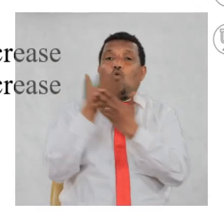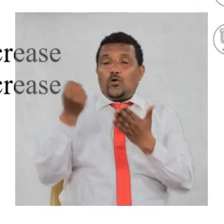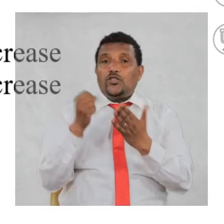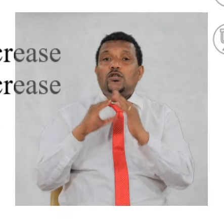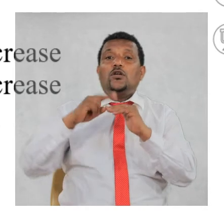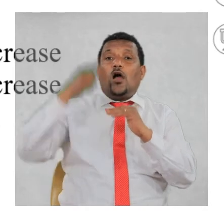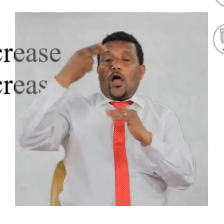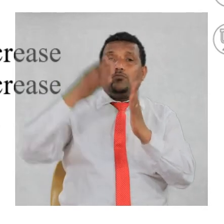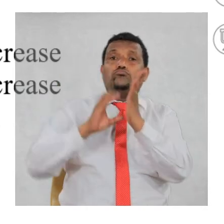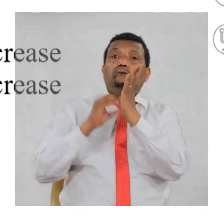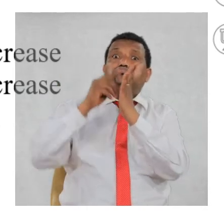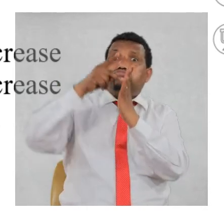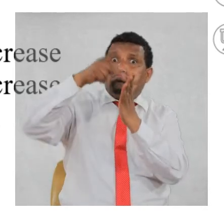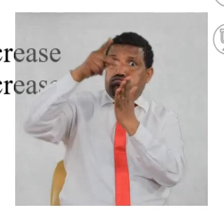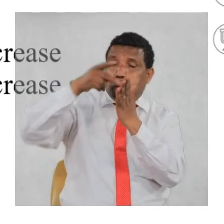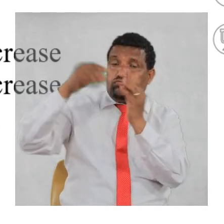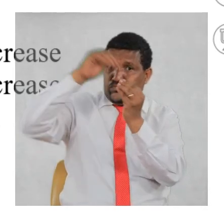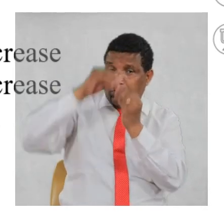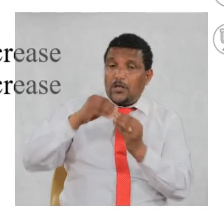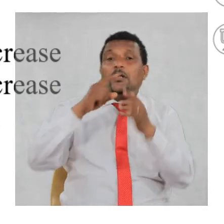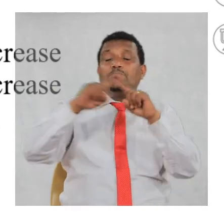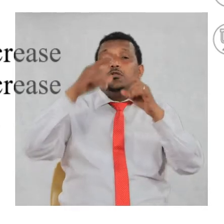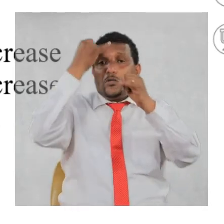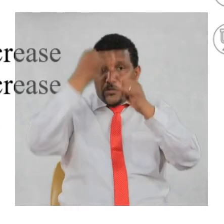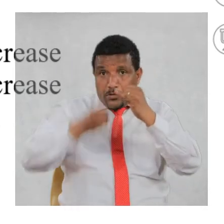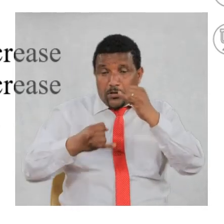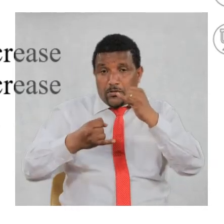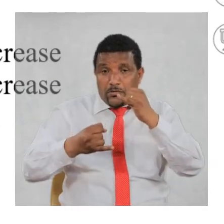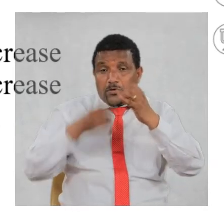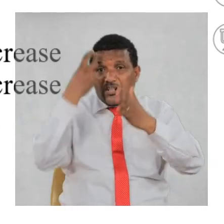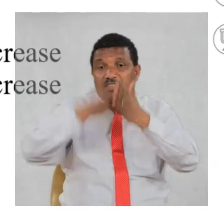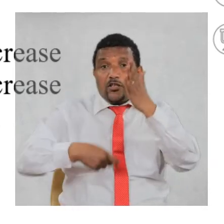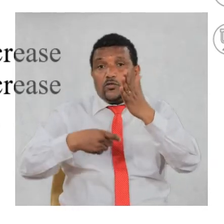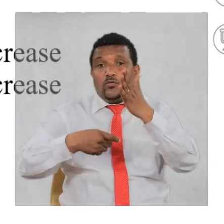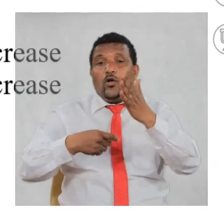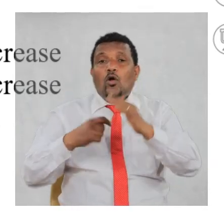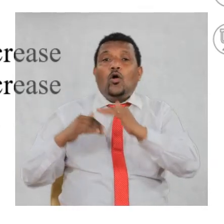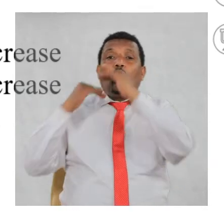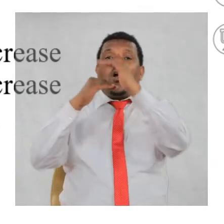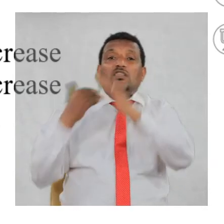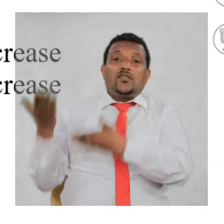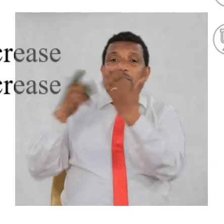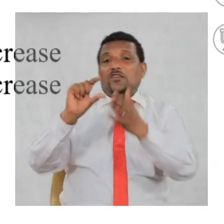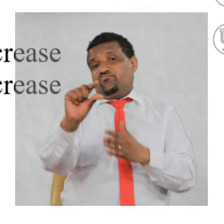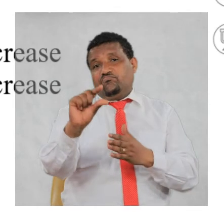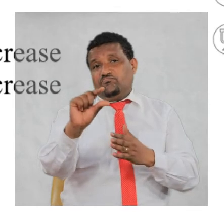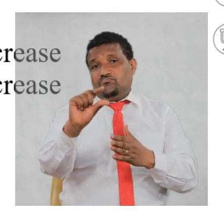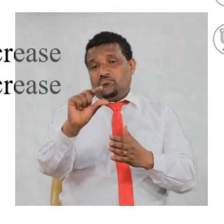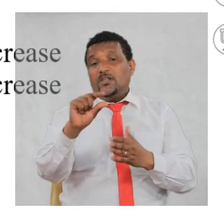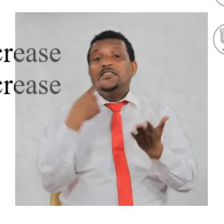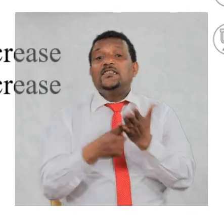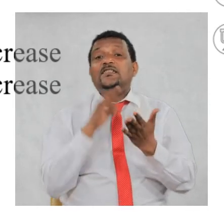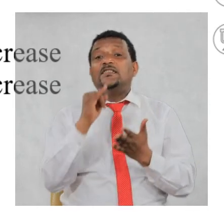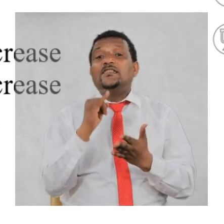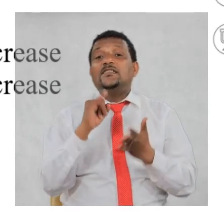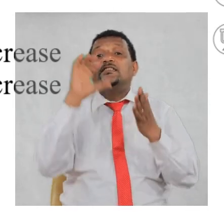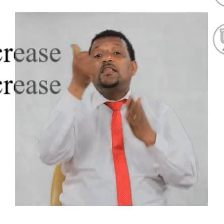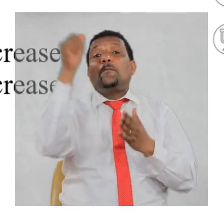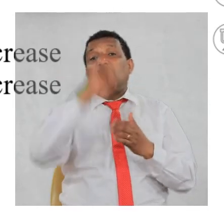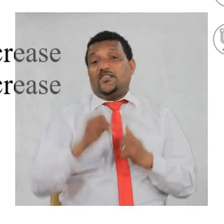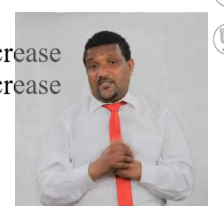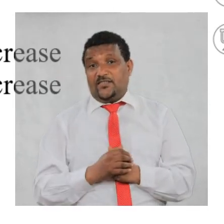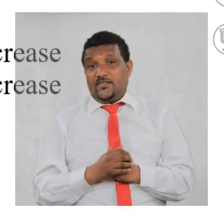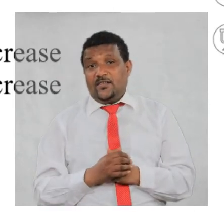is a higher increment in price, but the resulting increment in quantity supplied is too small. This is a